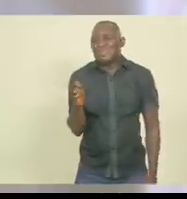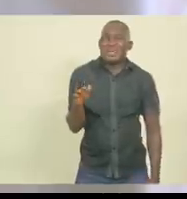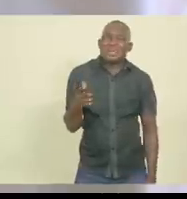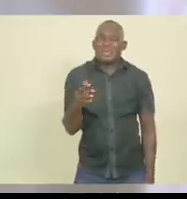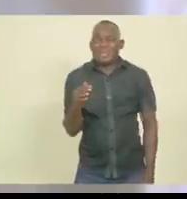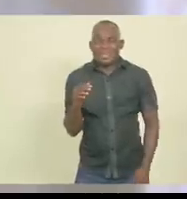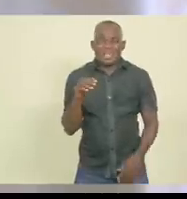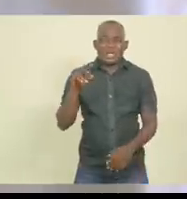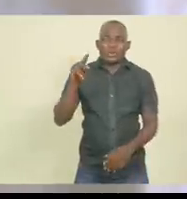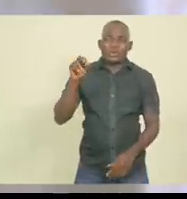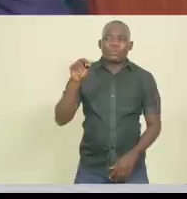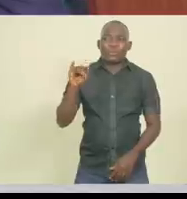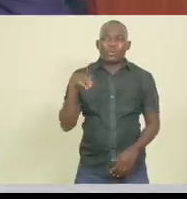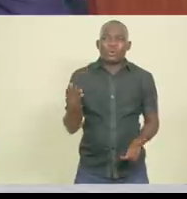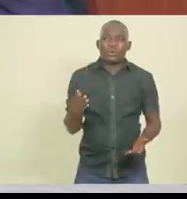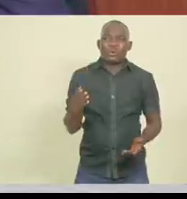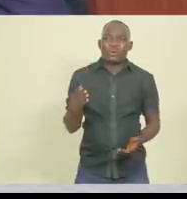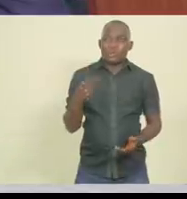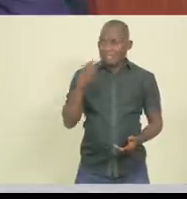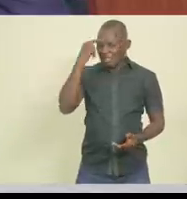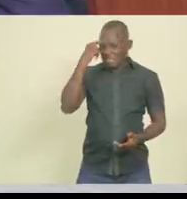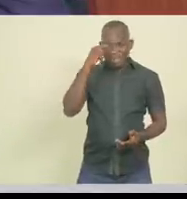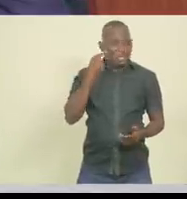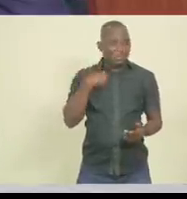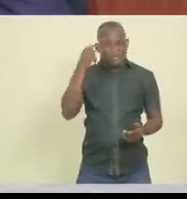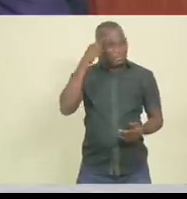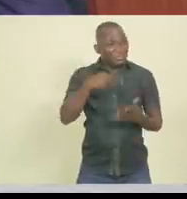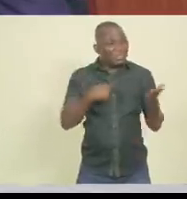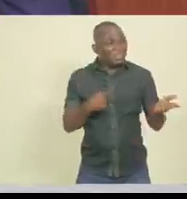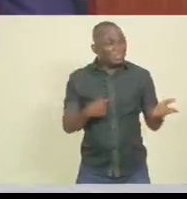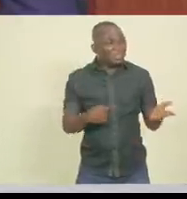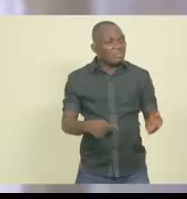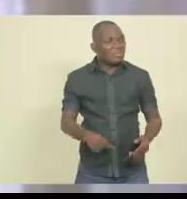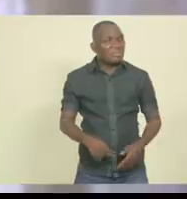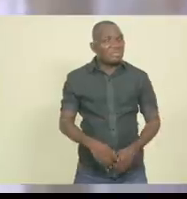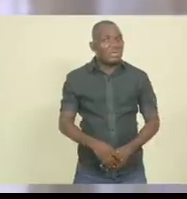It's just unlike her. To need anything from someone like me.